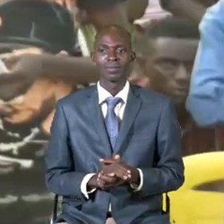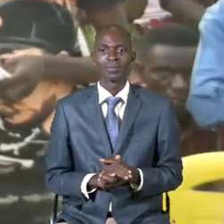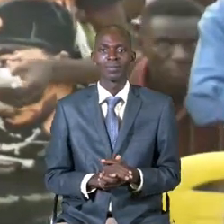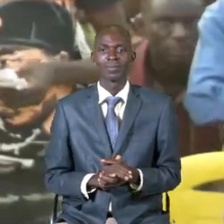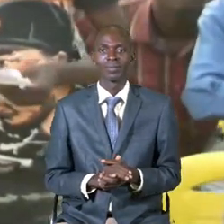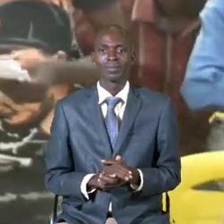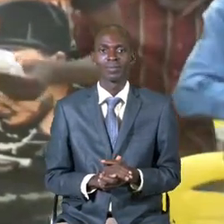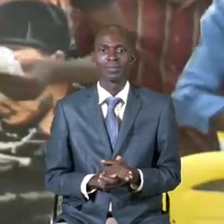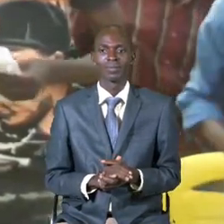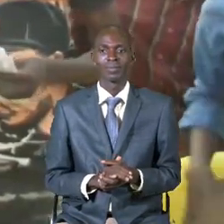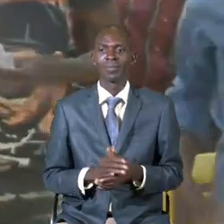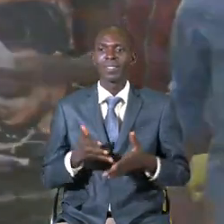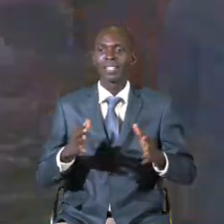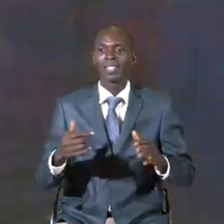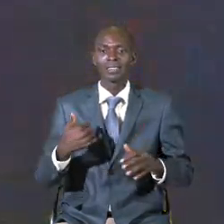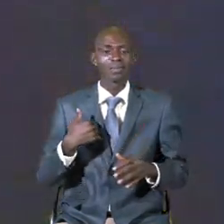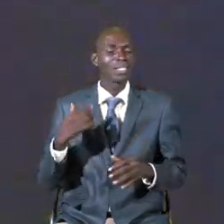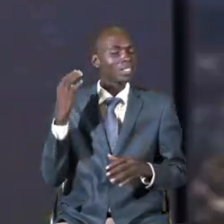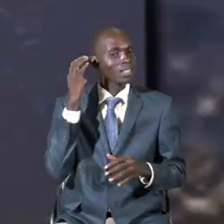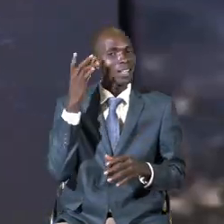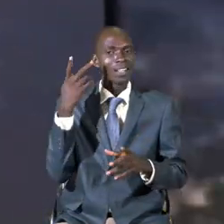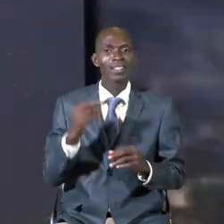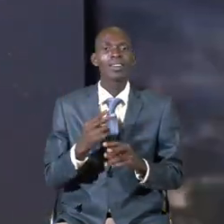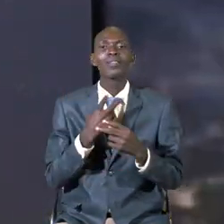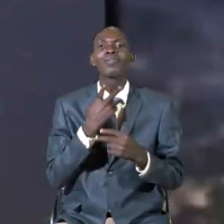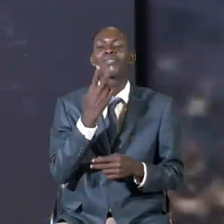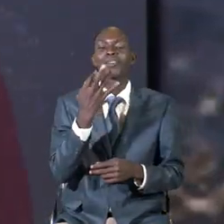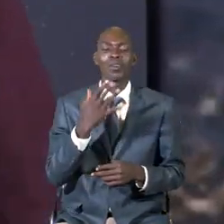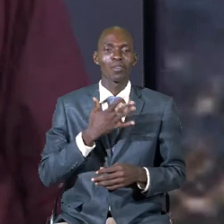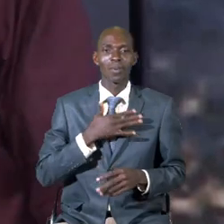let me hear the voice of an eagle